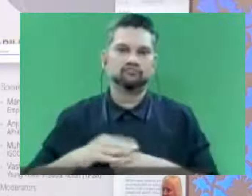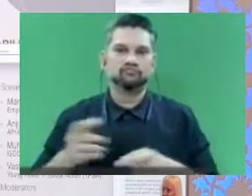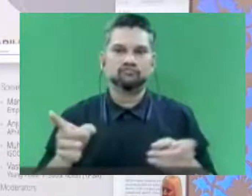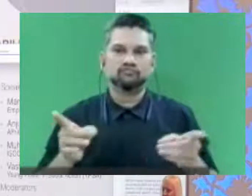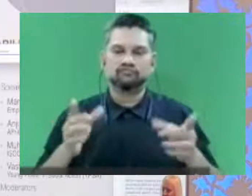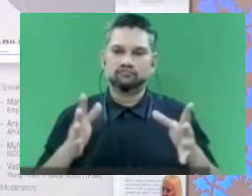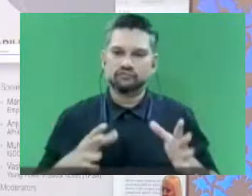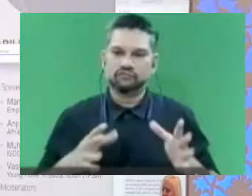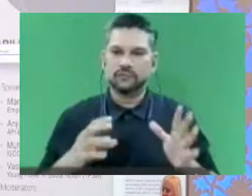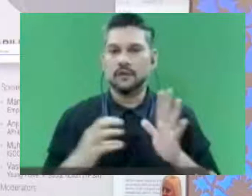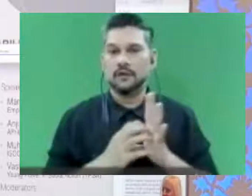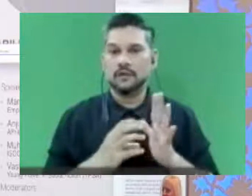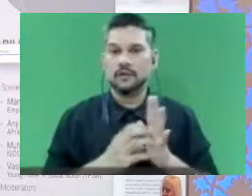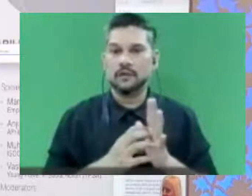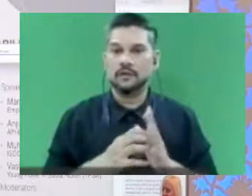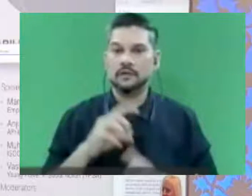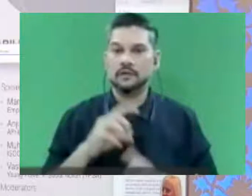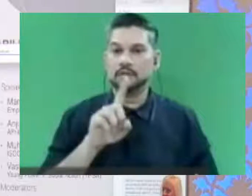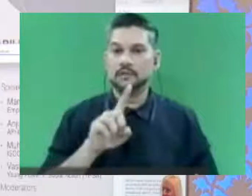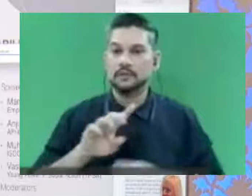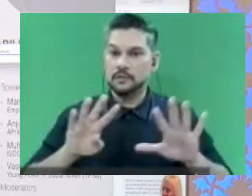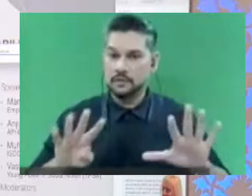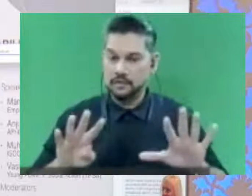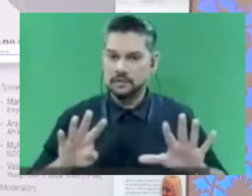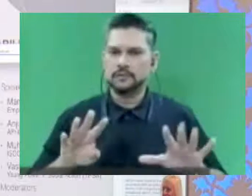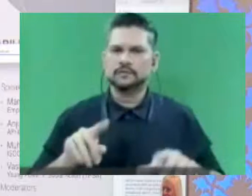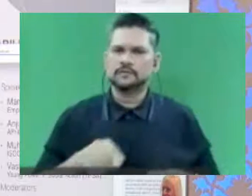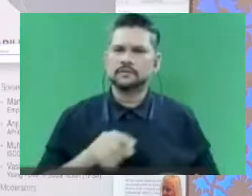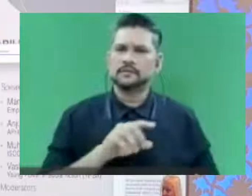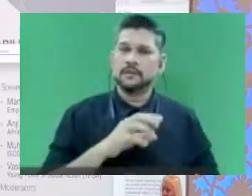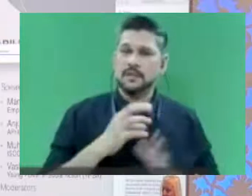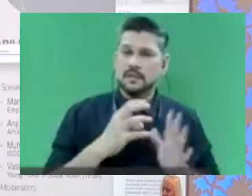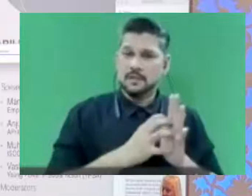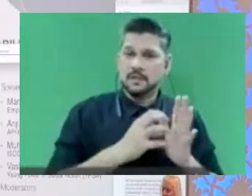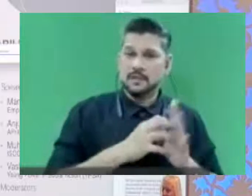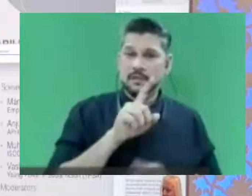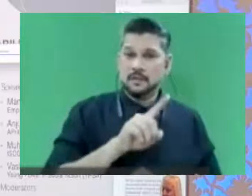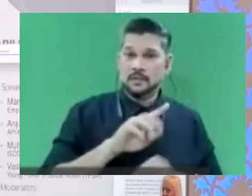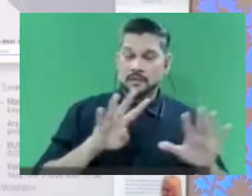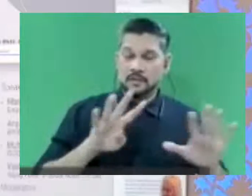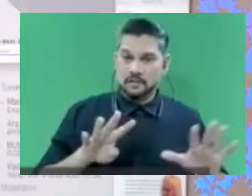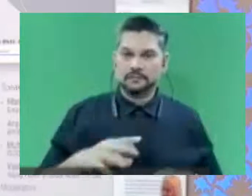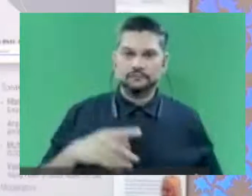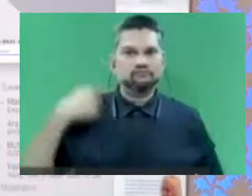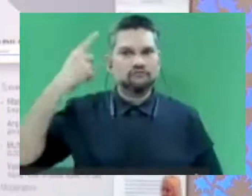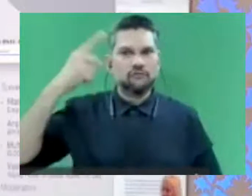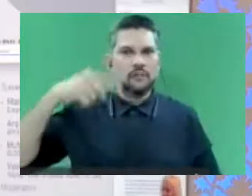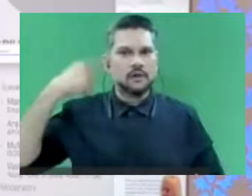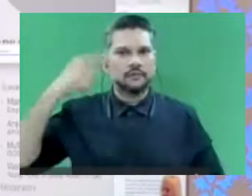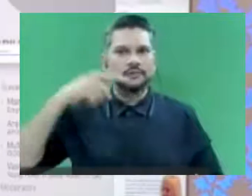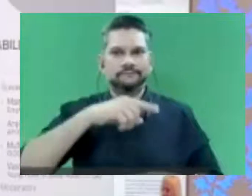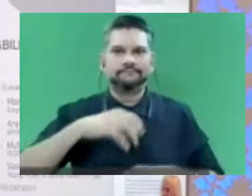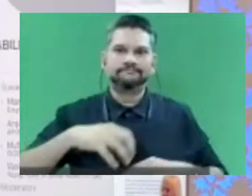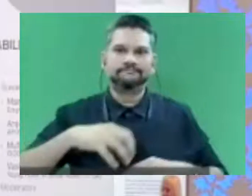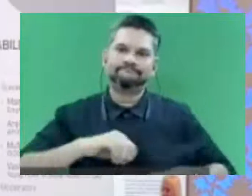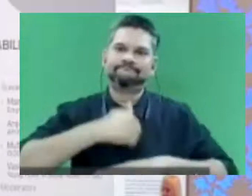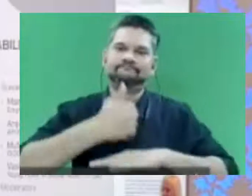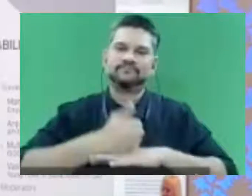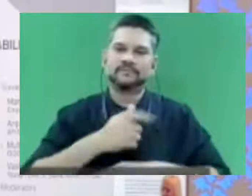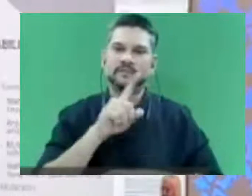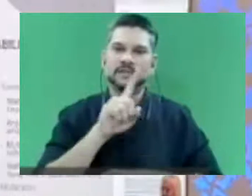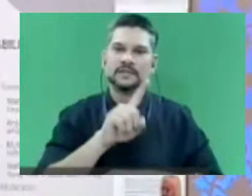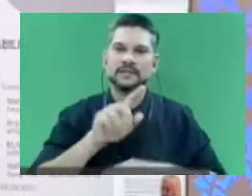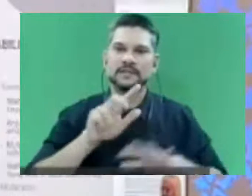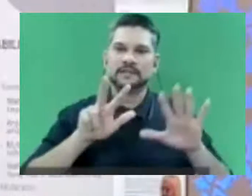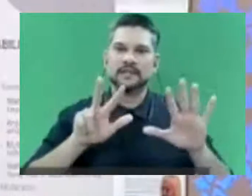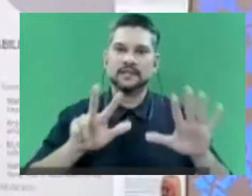international organization based in London, and it was created in 1987. So that was the time when there was no